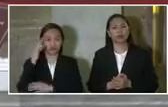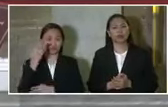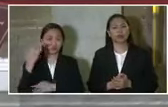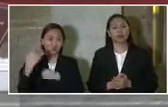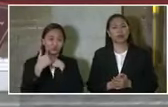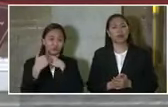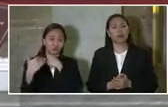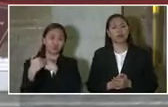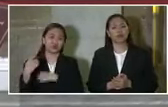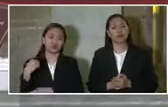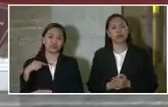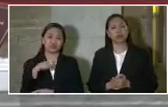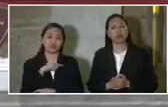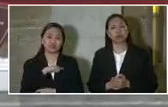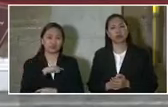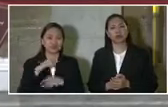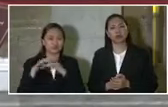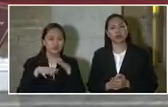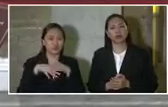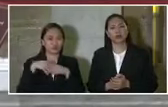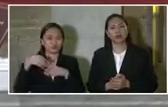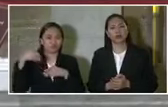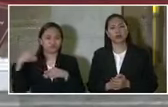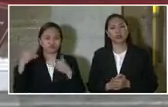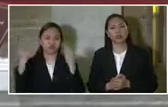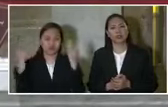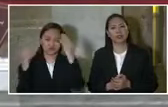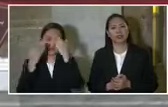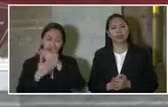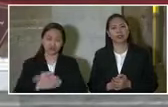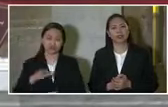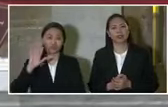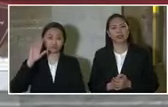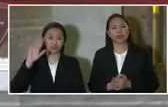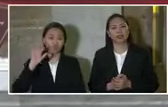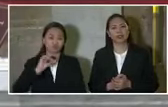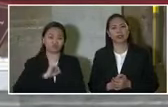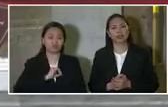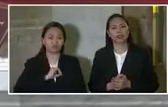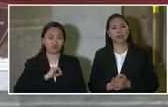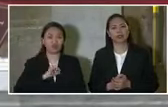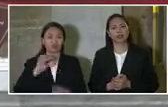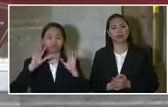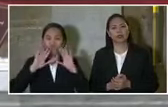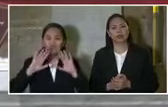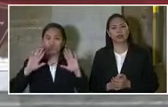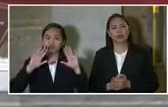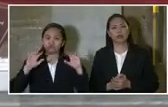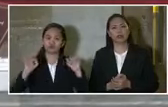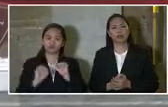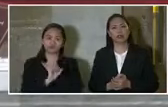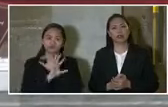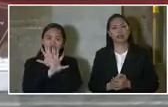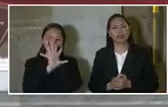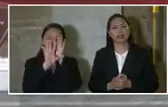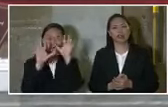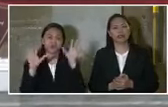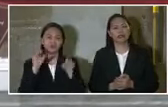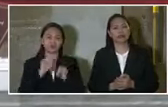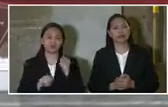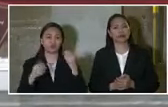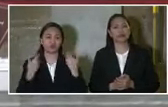us out of darkness into your own wonderful light. And so